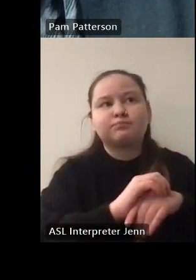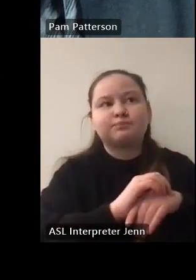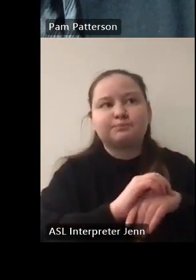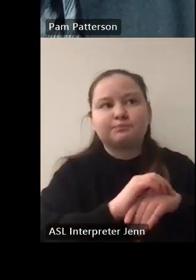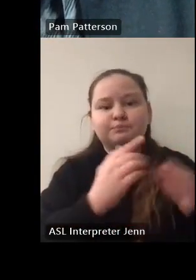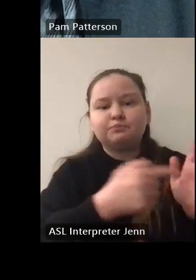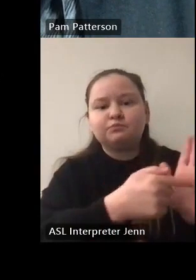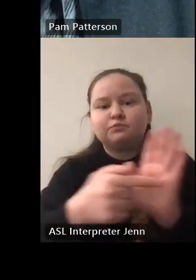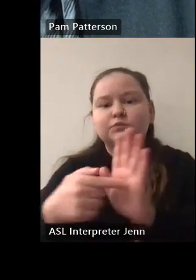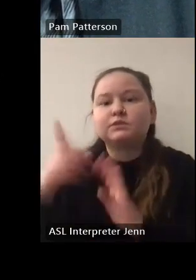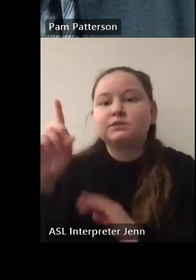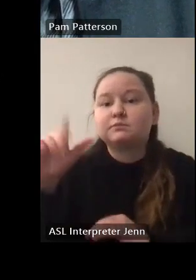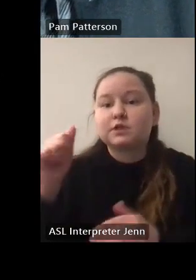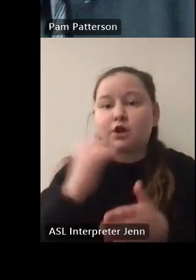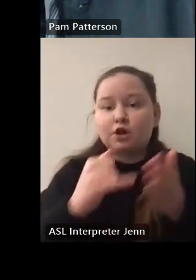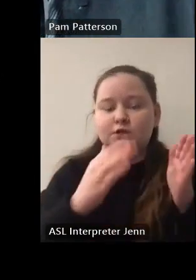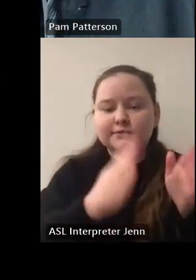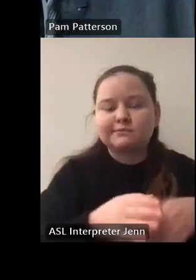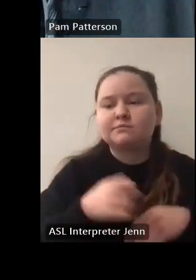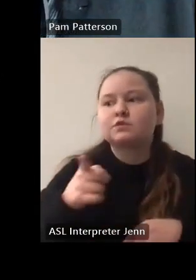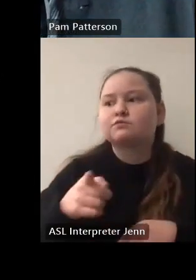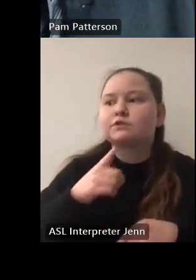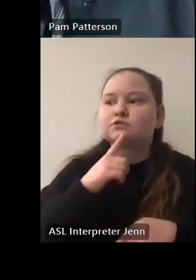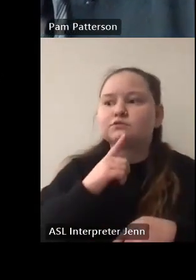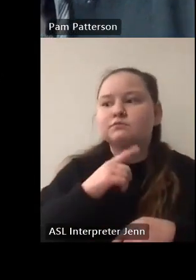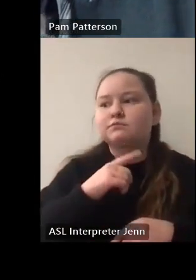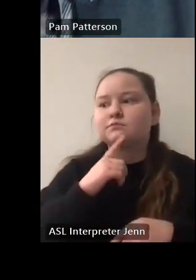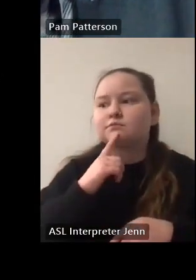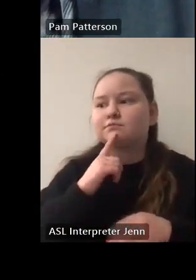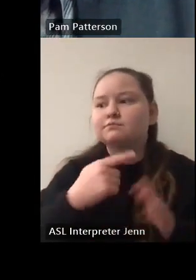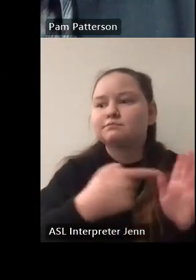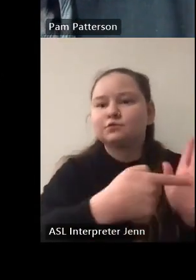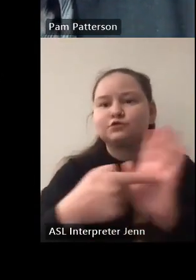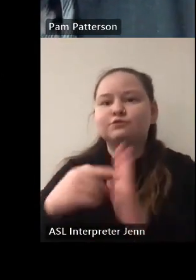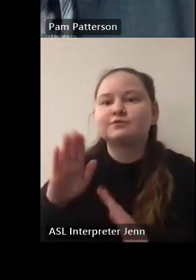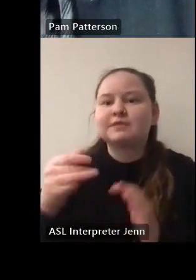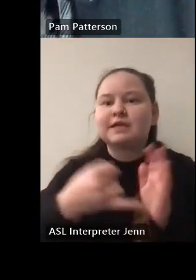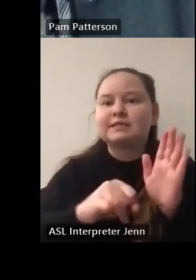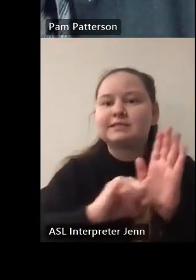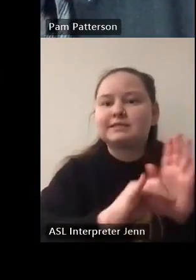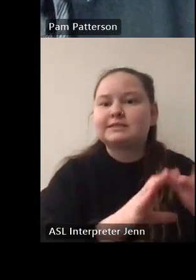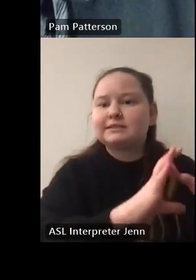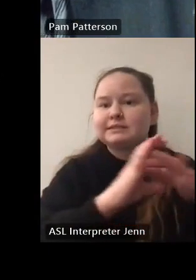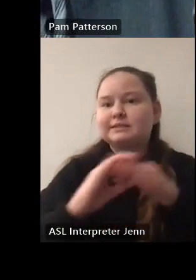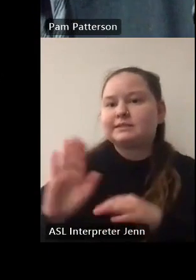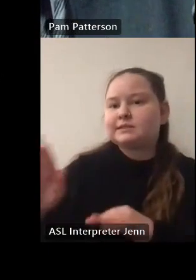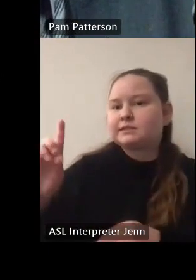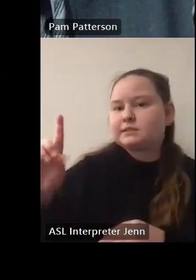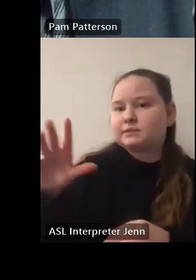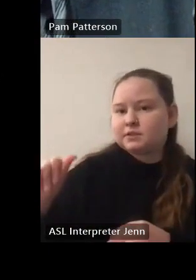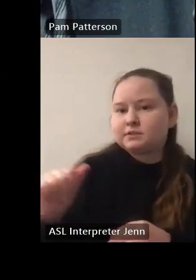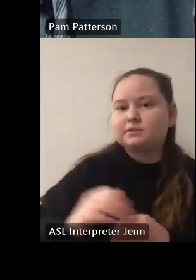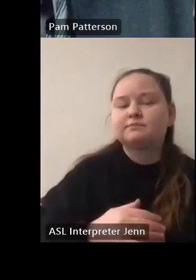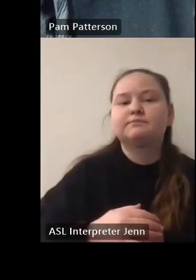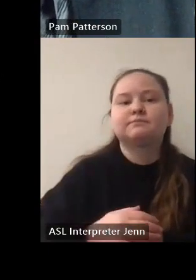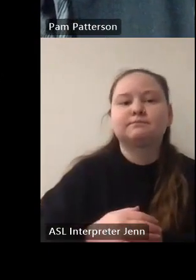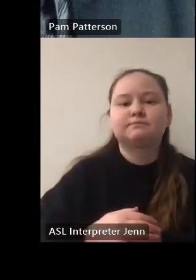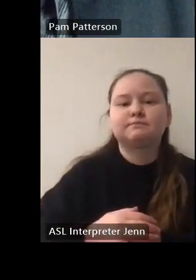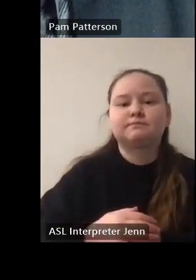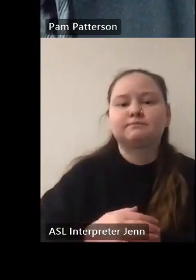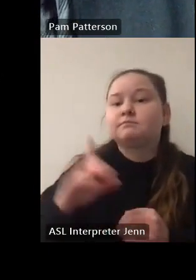work that expresses their identity as disabled people. But disability arts also carries further